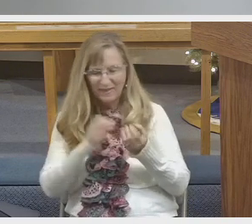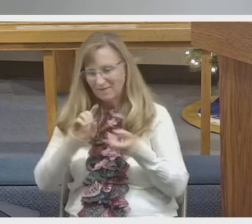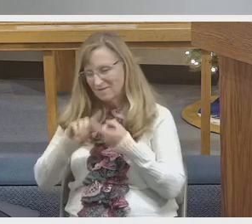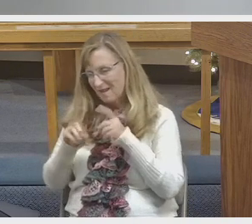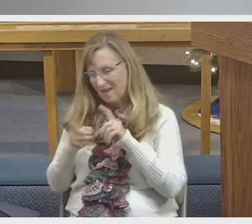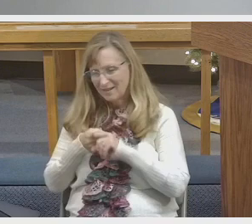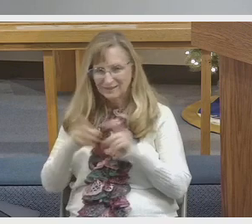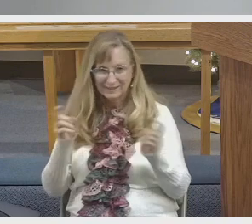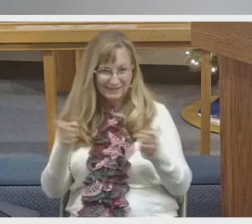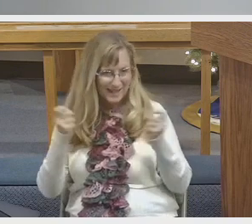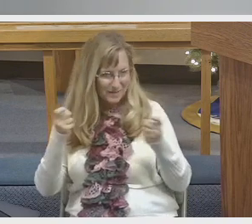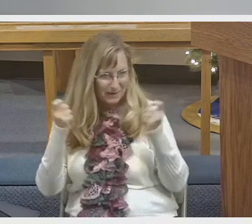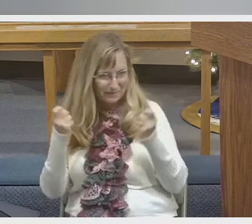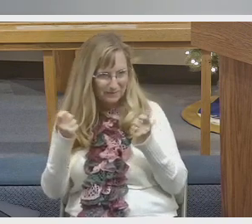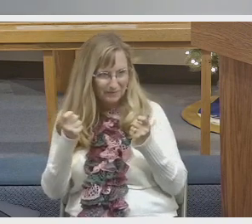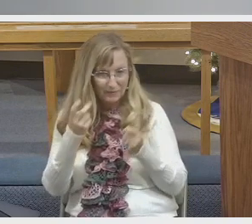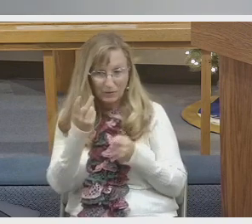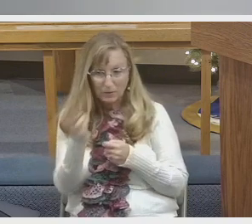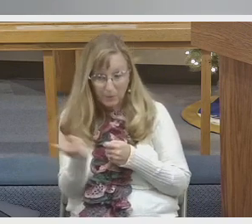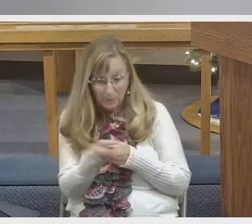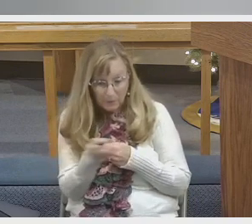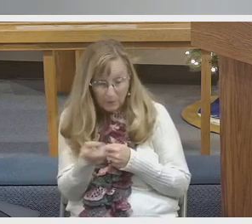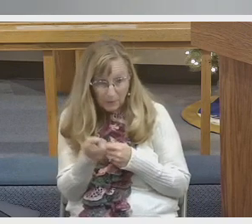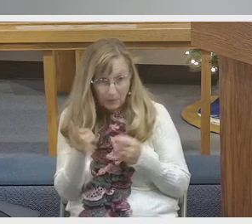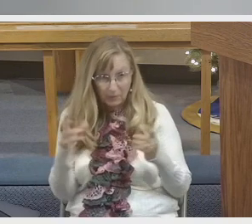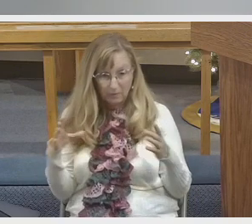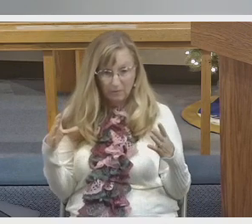We're celebrating a double holiday.